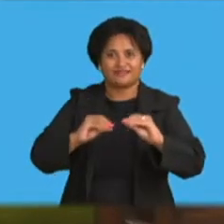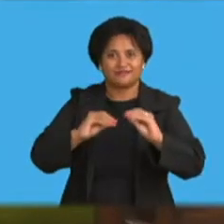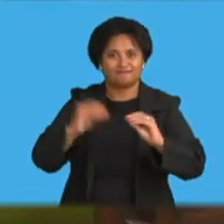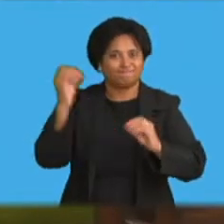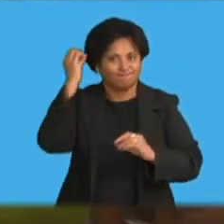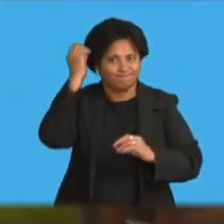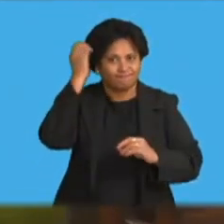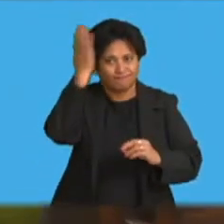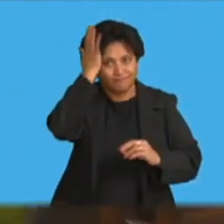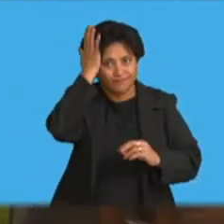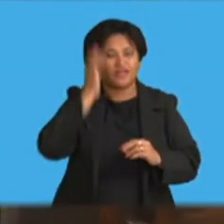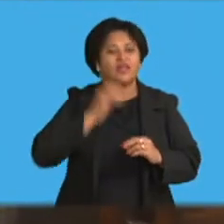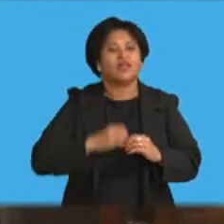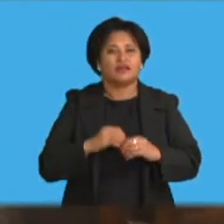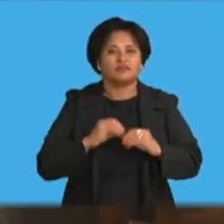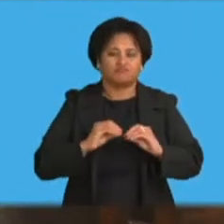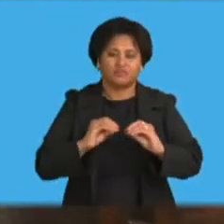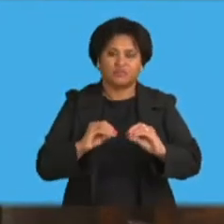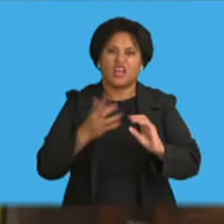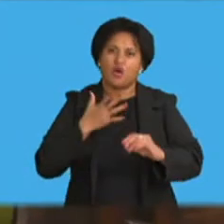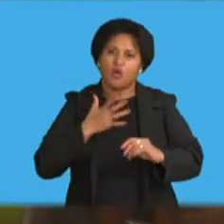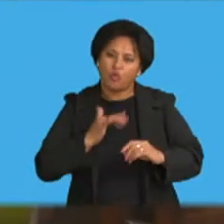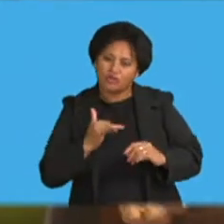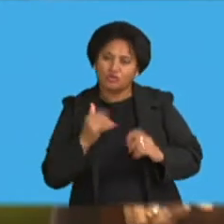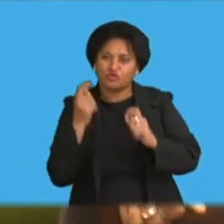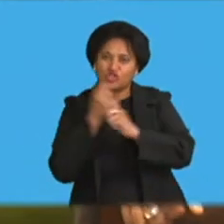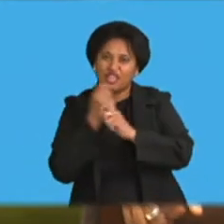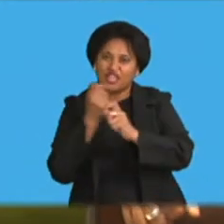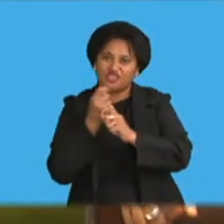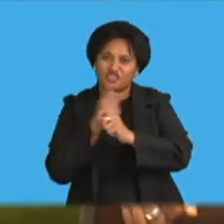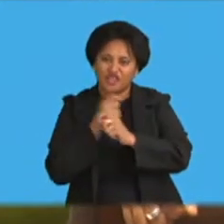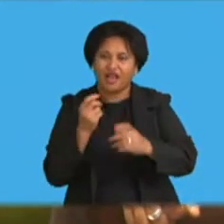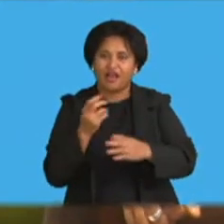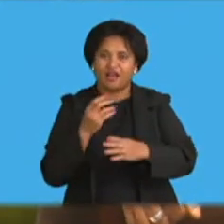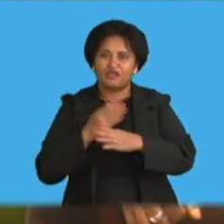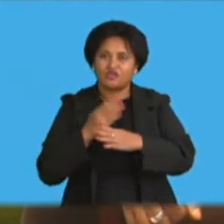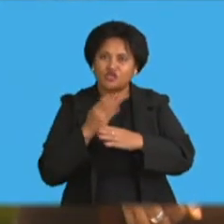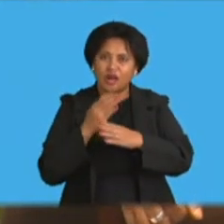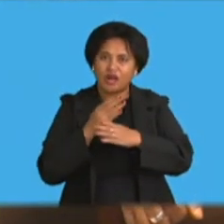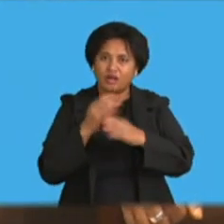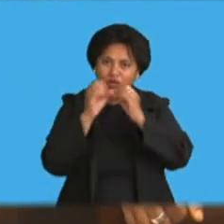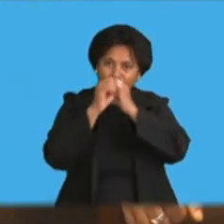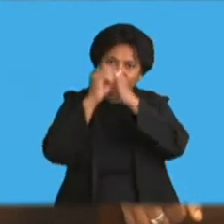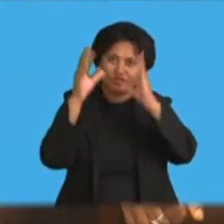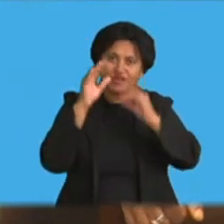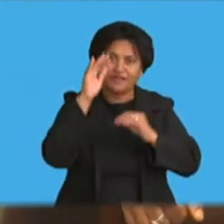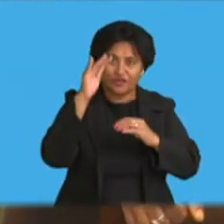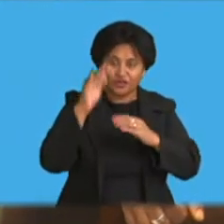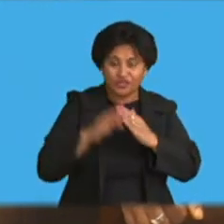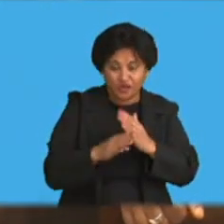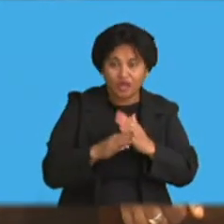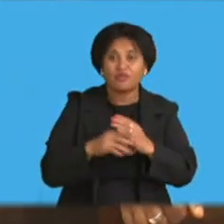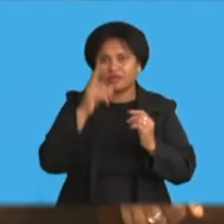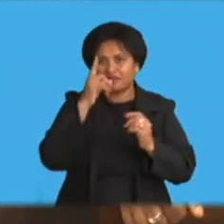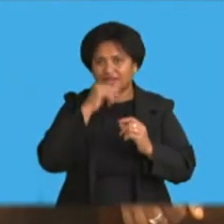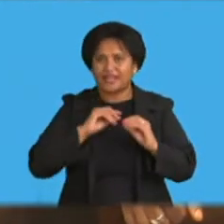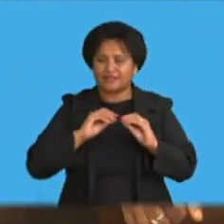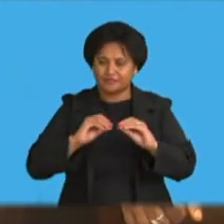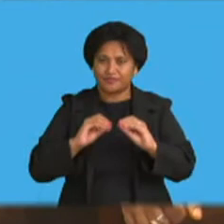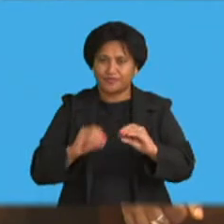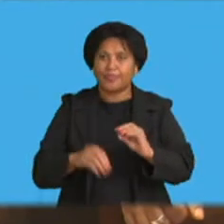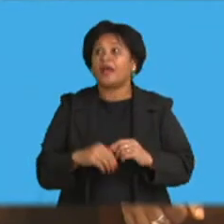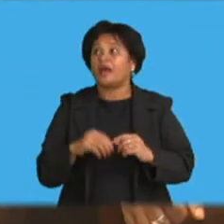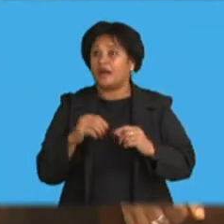retraining should they want to change their career paths. Madam Speaker, we are also privileged to listen to presentations from the 3 former heads of